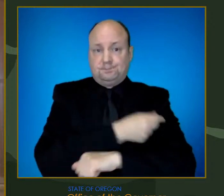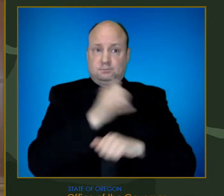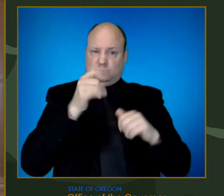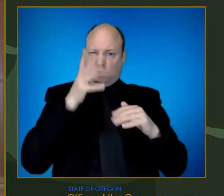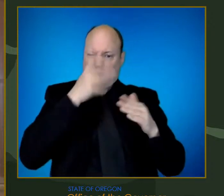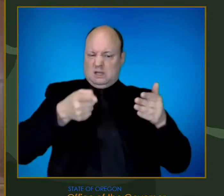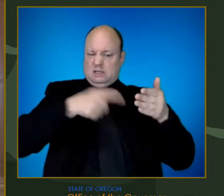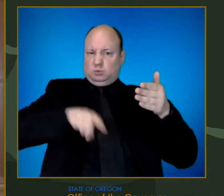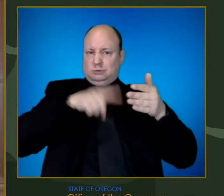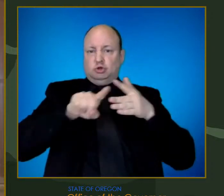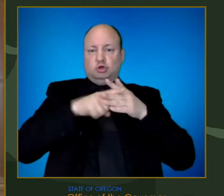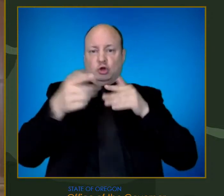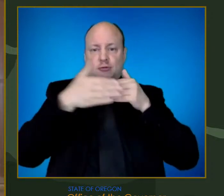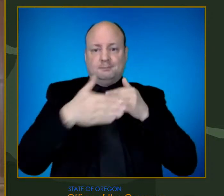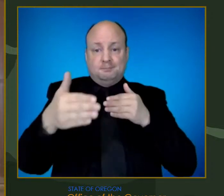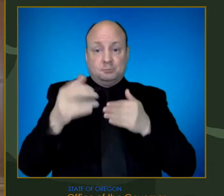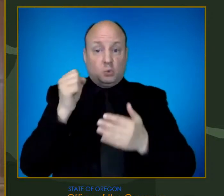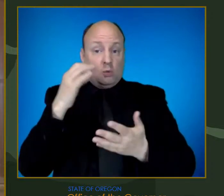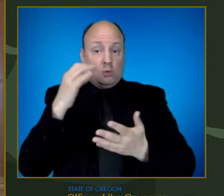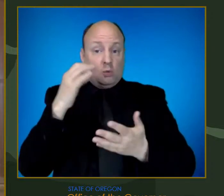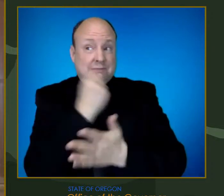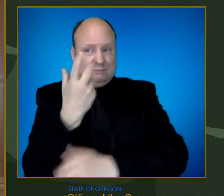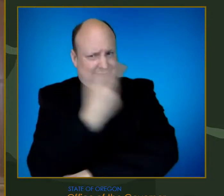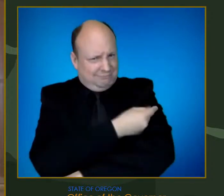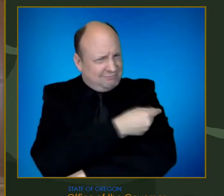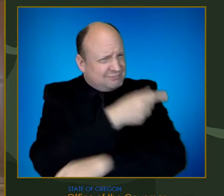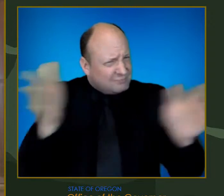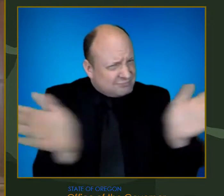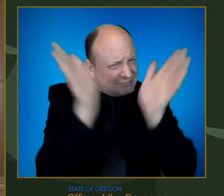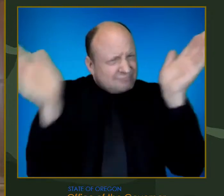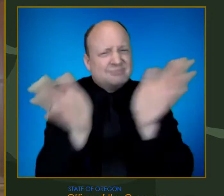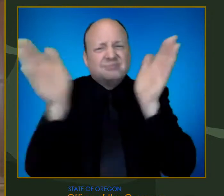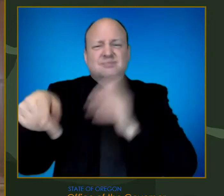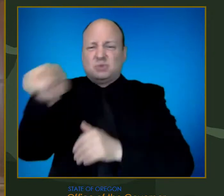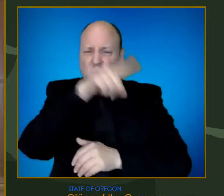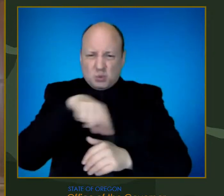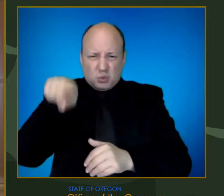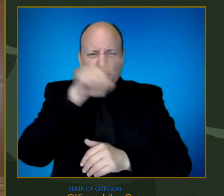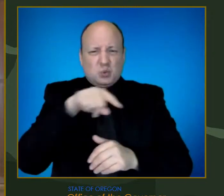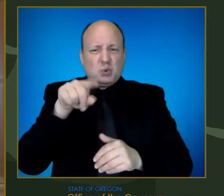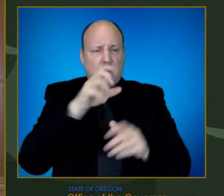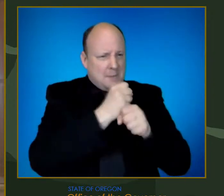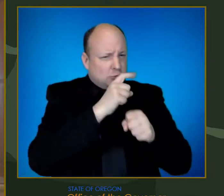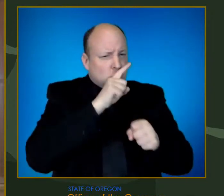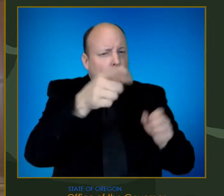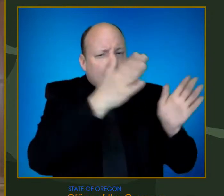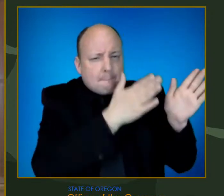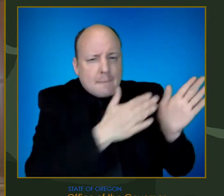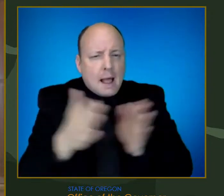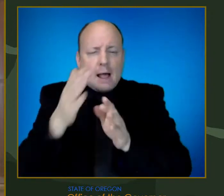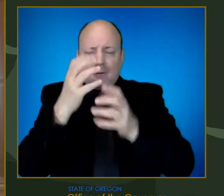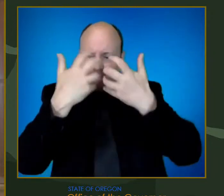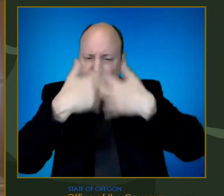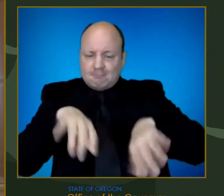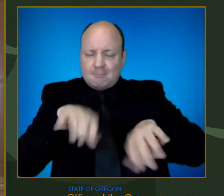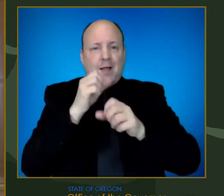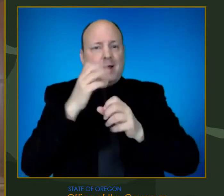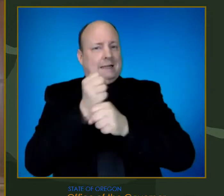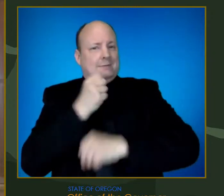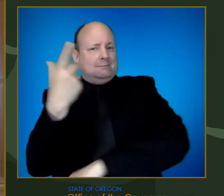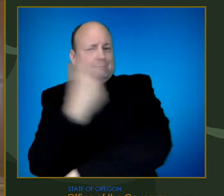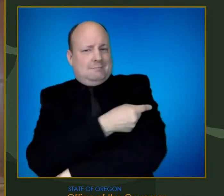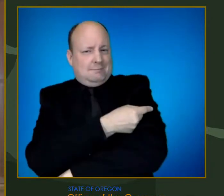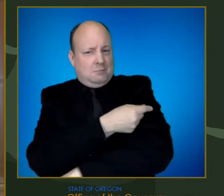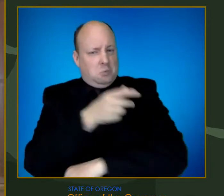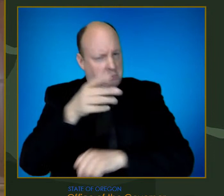get vaccinated, make a plan to do so now. Tell your loved ones and neighbors your plan to get